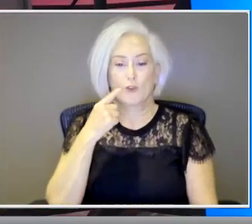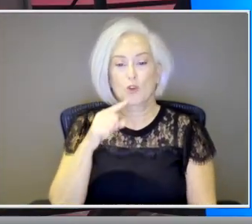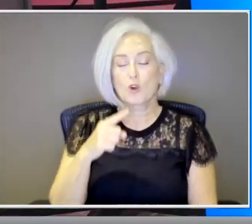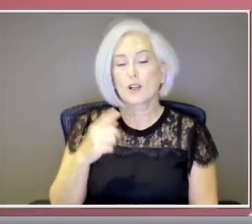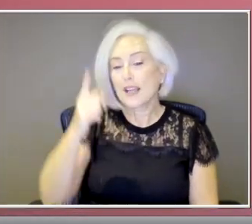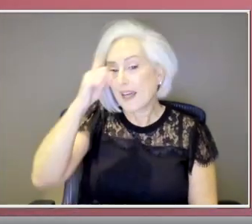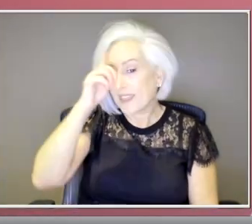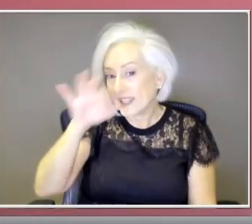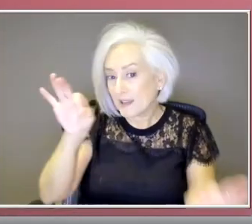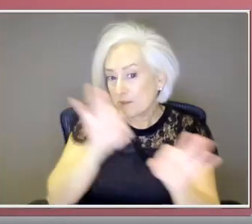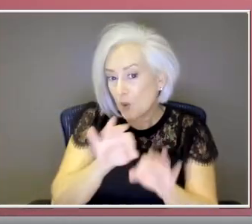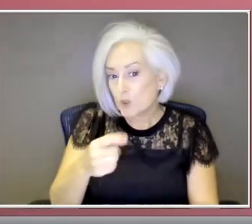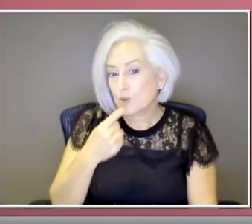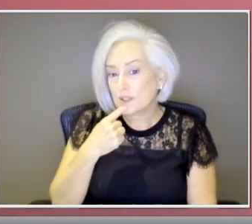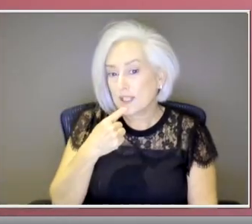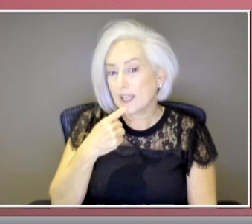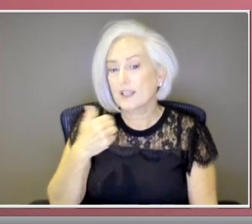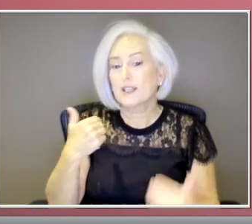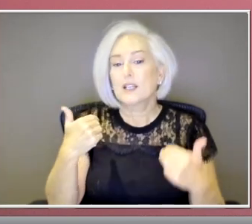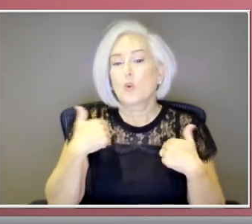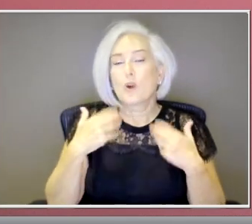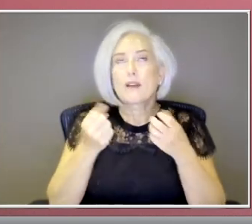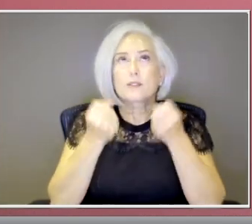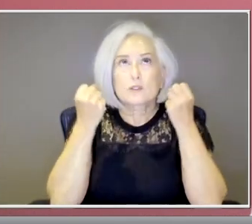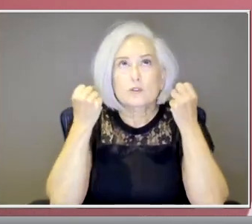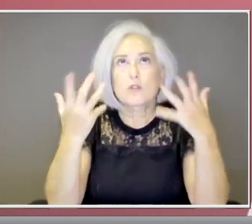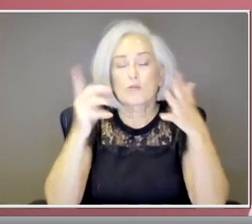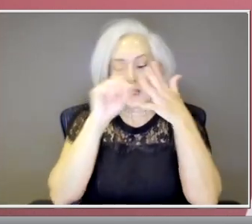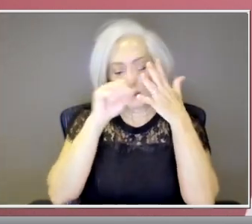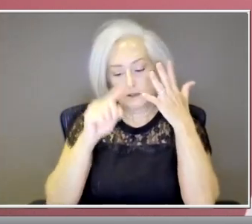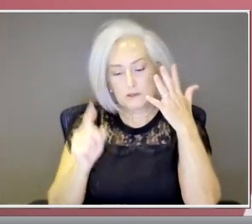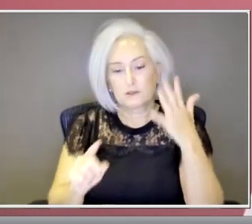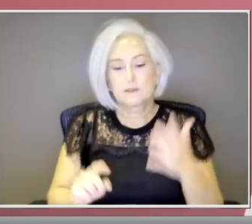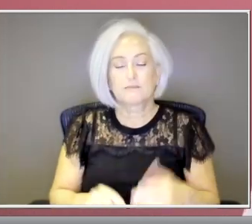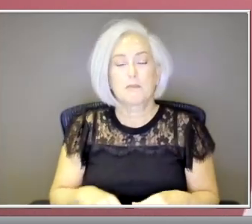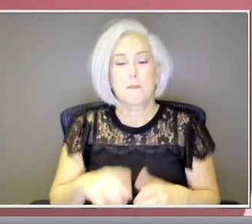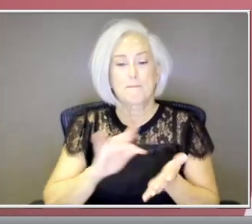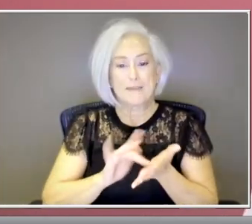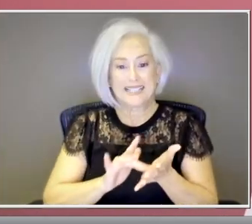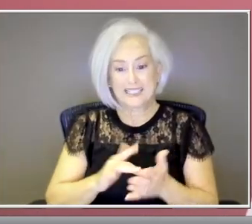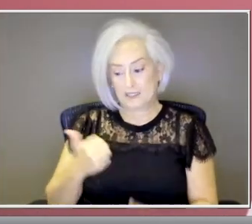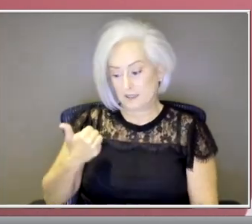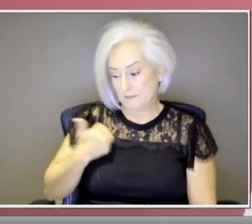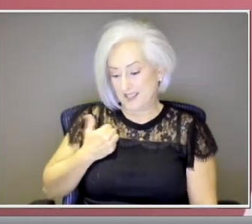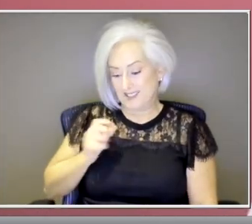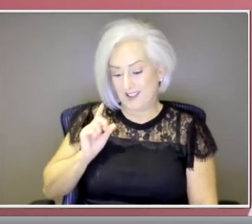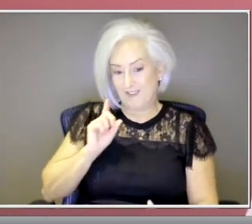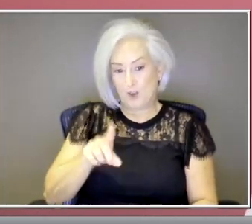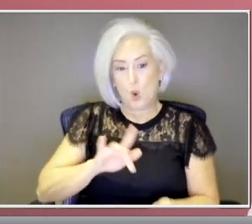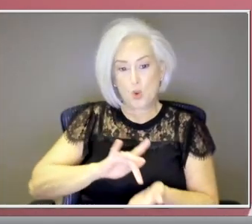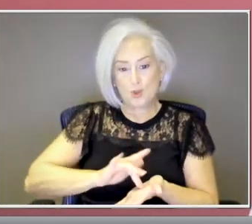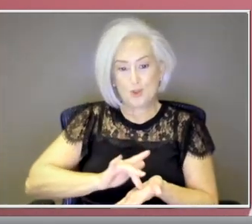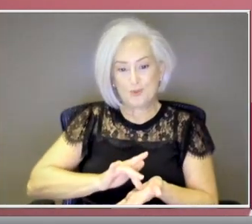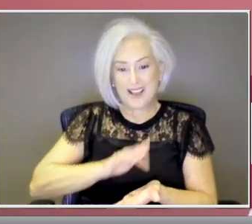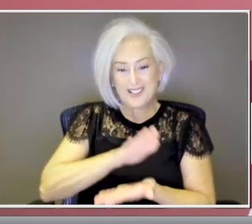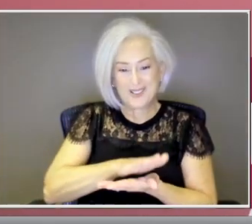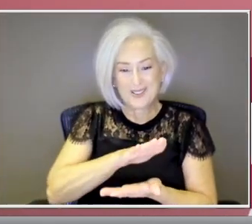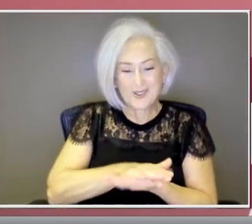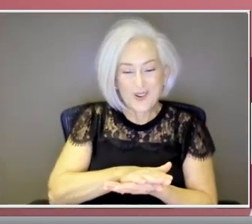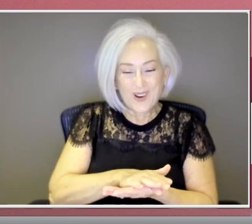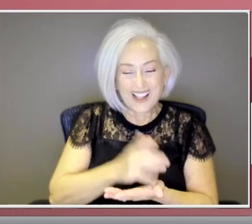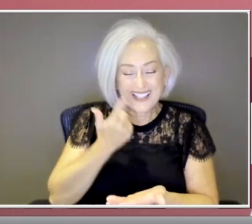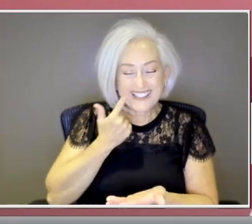have so many medicines now. When I was in med school a couple years ago, there was one paragraph in